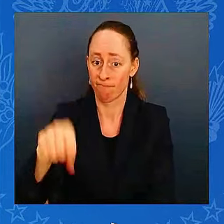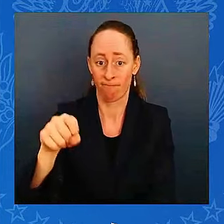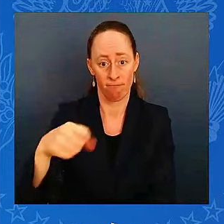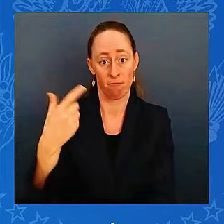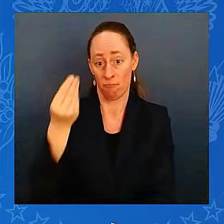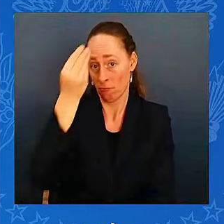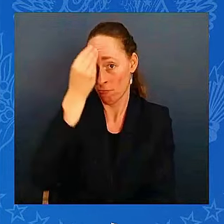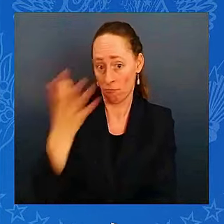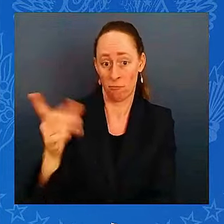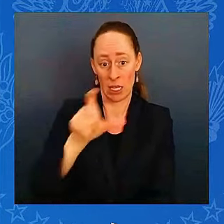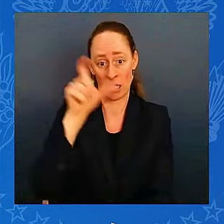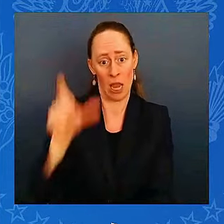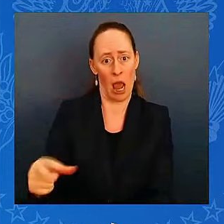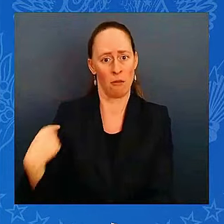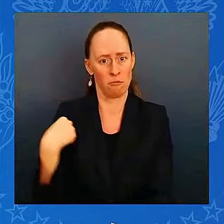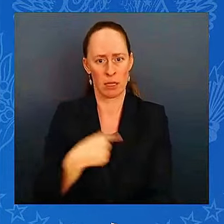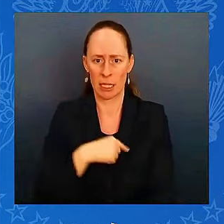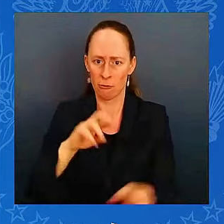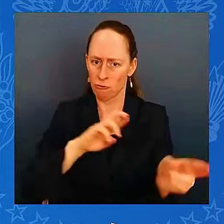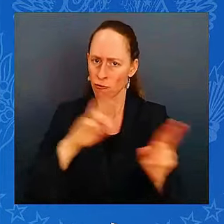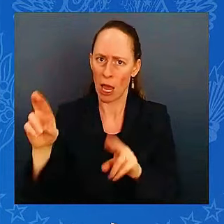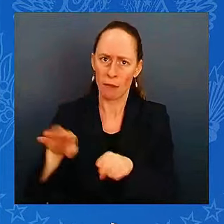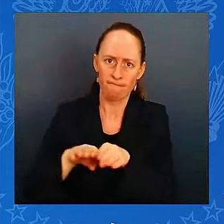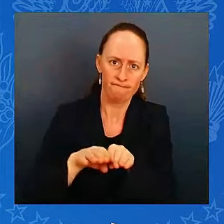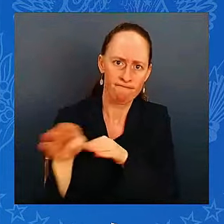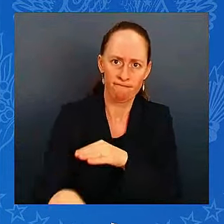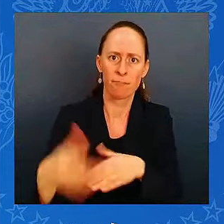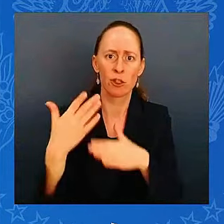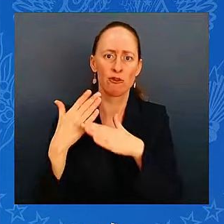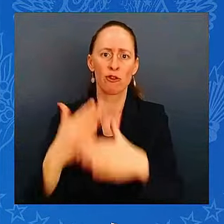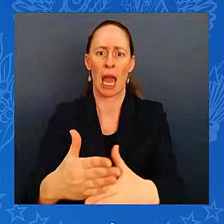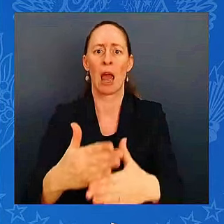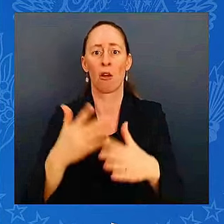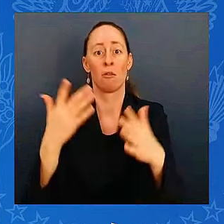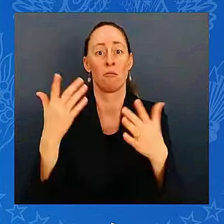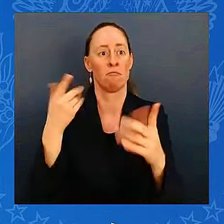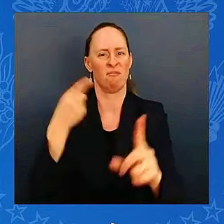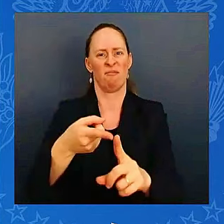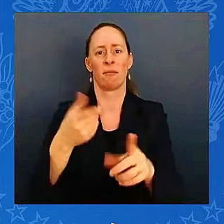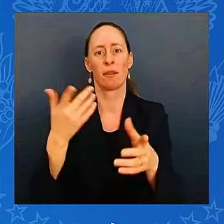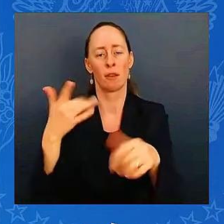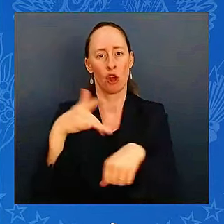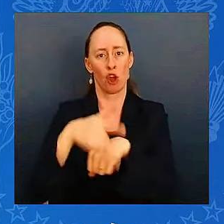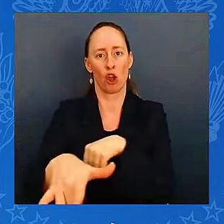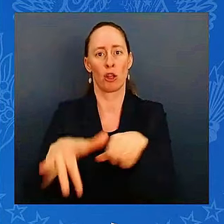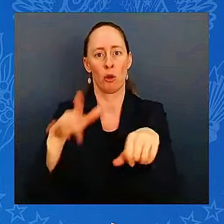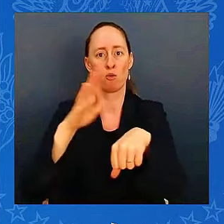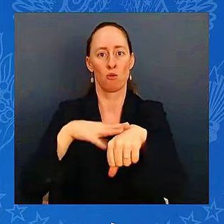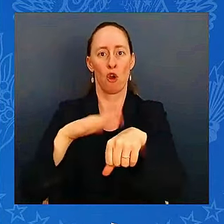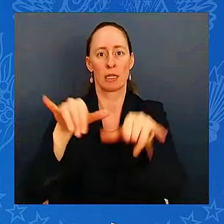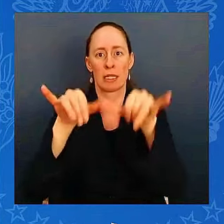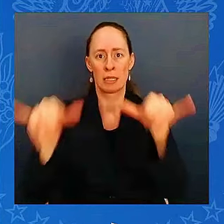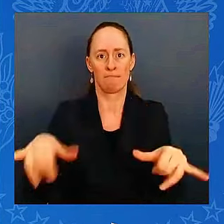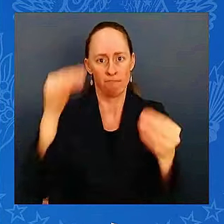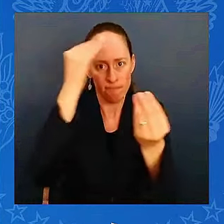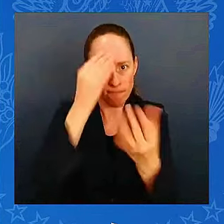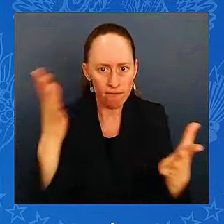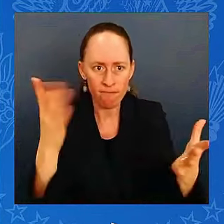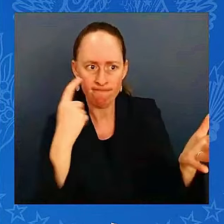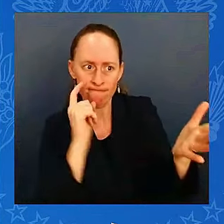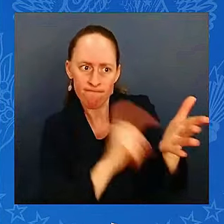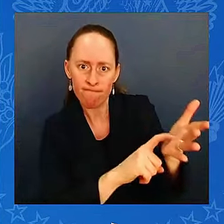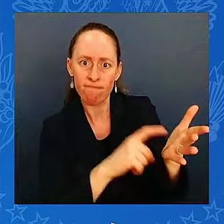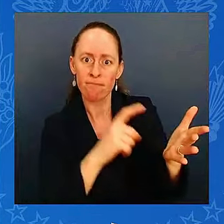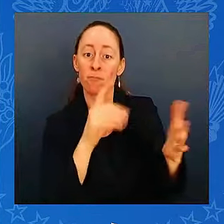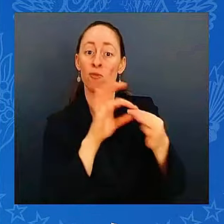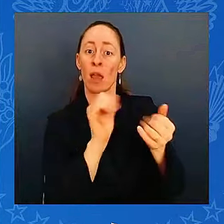warning system on trafficking and consumption of synthetic drugs, including fentanyl. We look forward